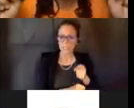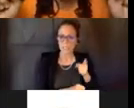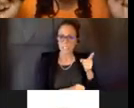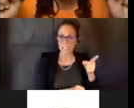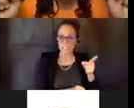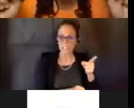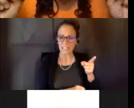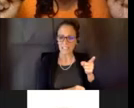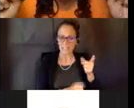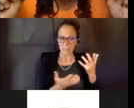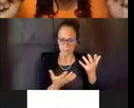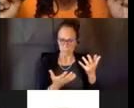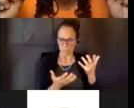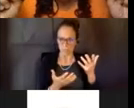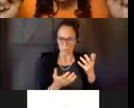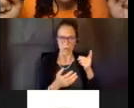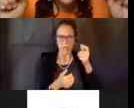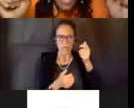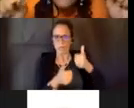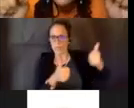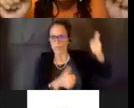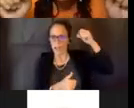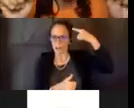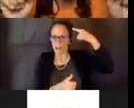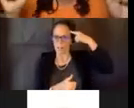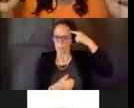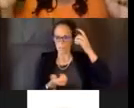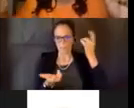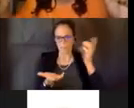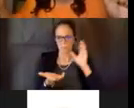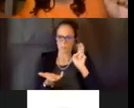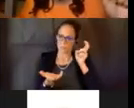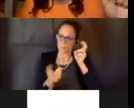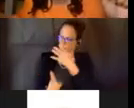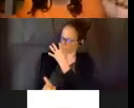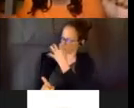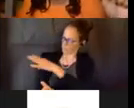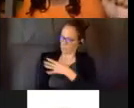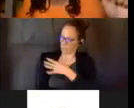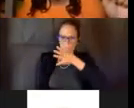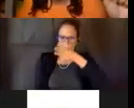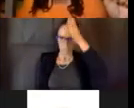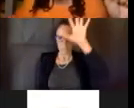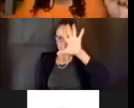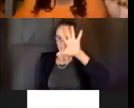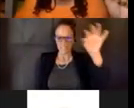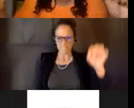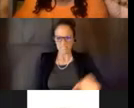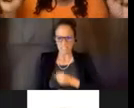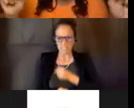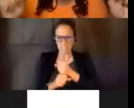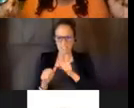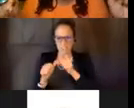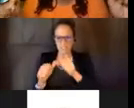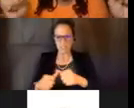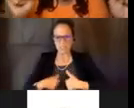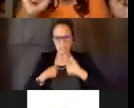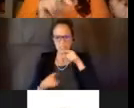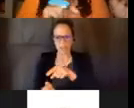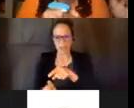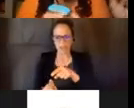people can be erased from history. And not because the people at the land trust are bad people, but that's often how